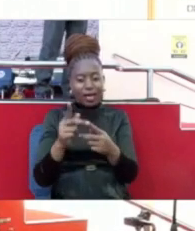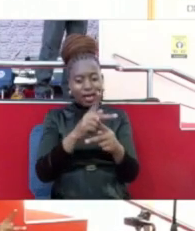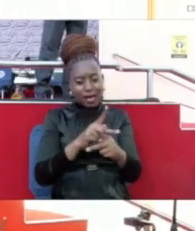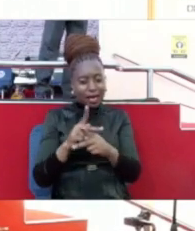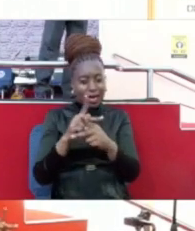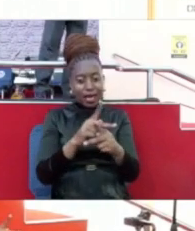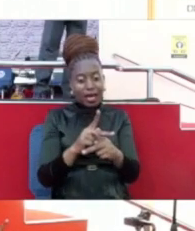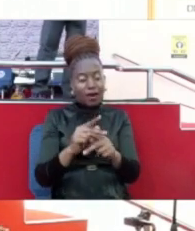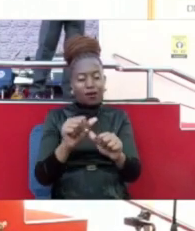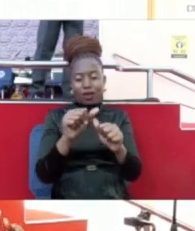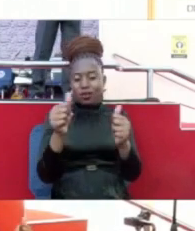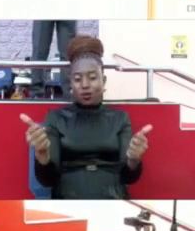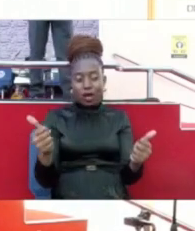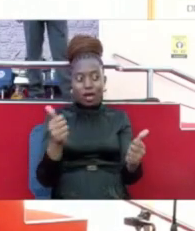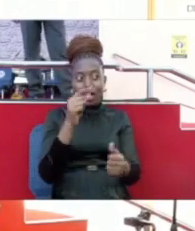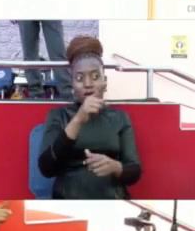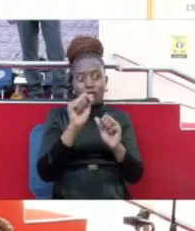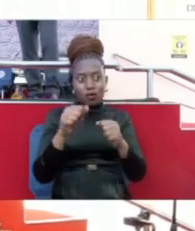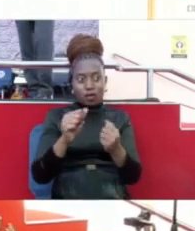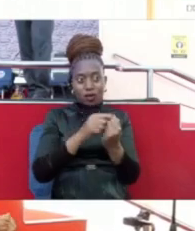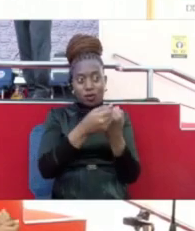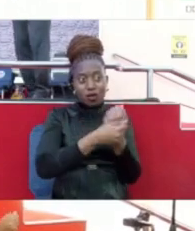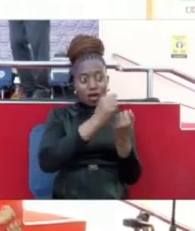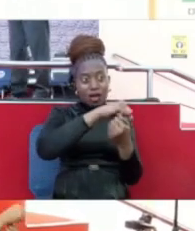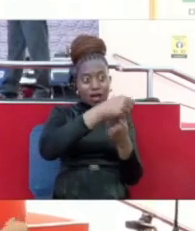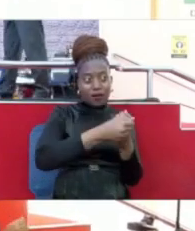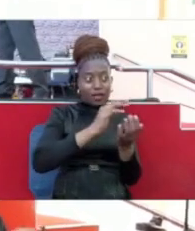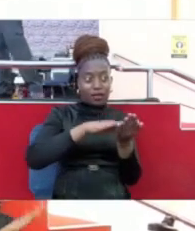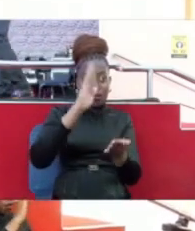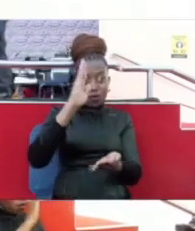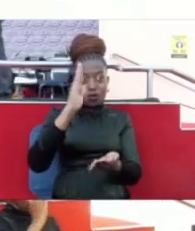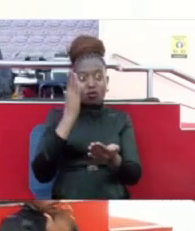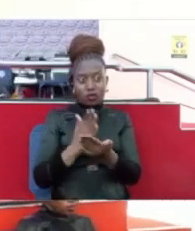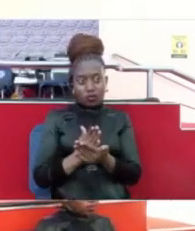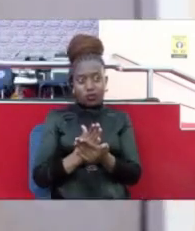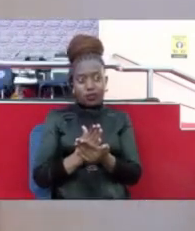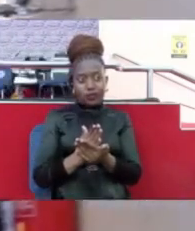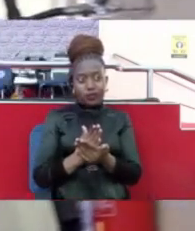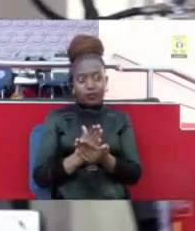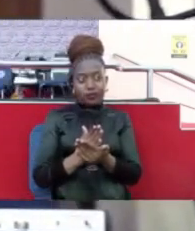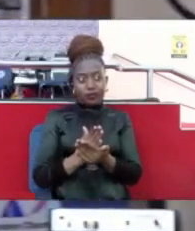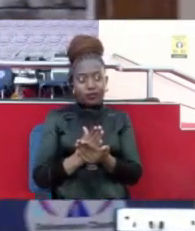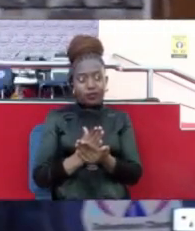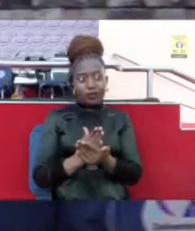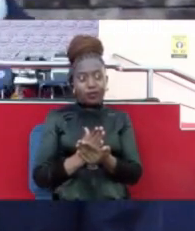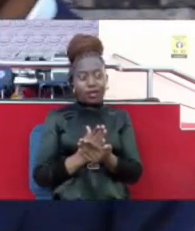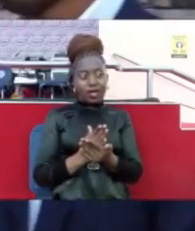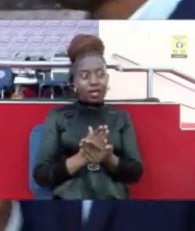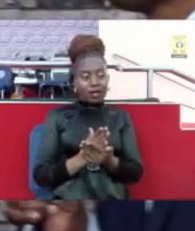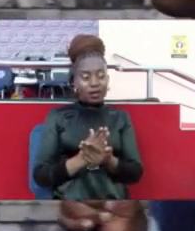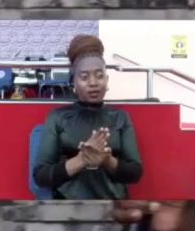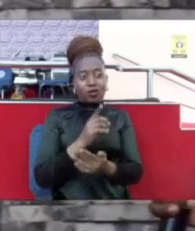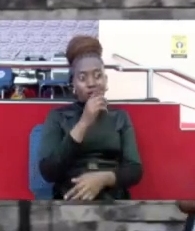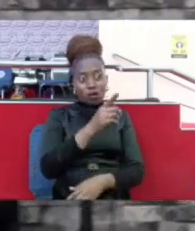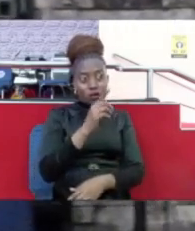more. Hata uweze ukapata zaidi. Say this, I'll reap what I sow. Sema nitavuna nilichopanda.